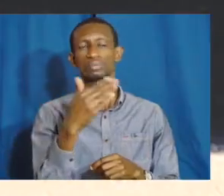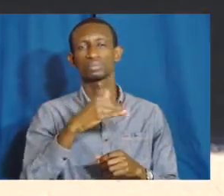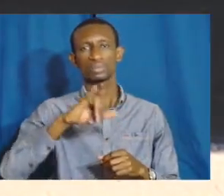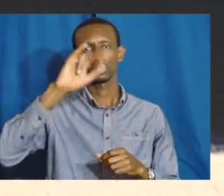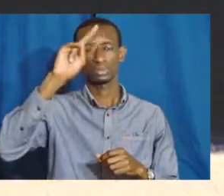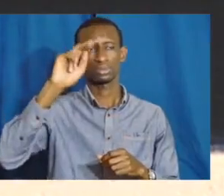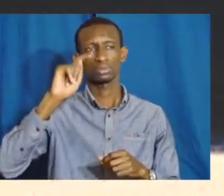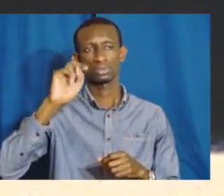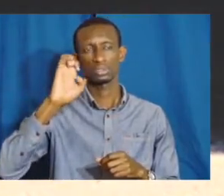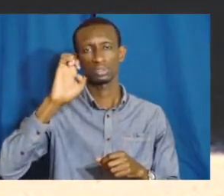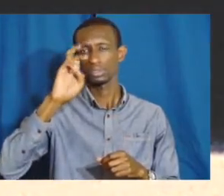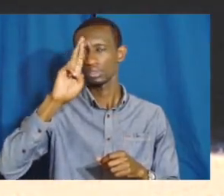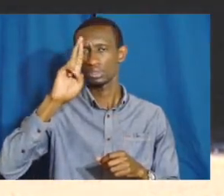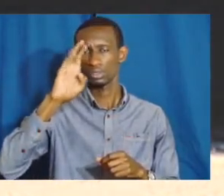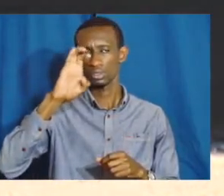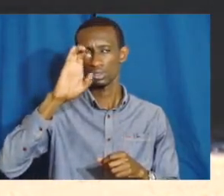slope-intercept